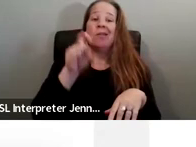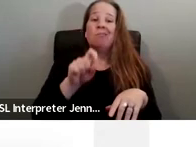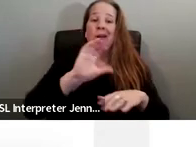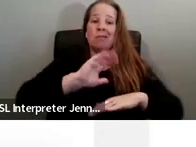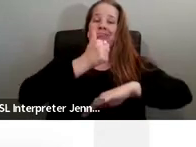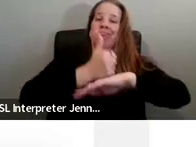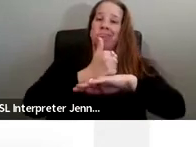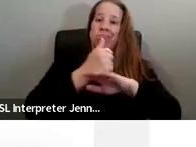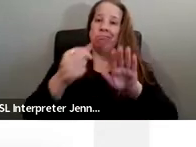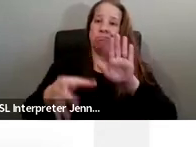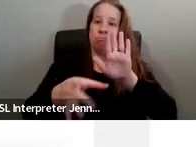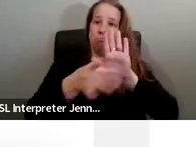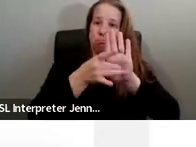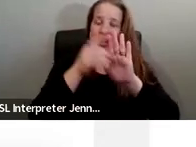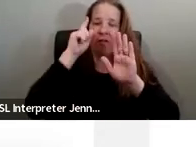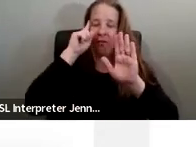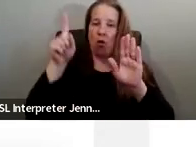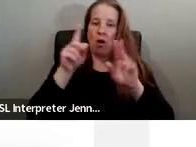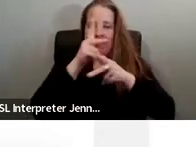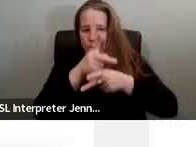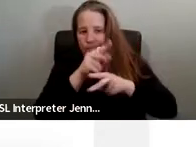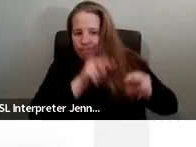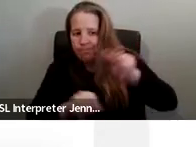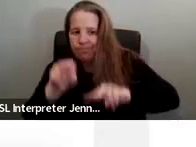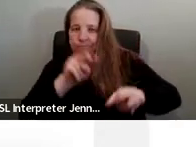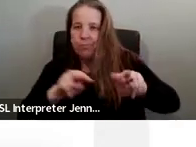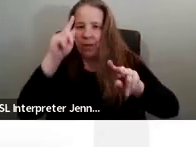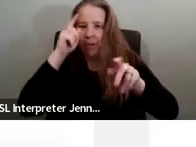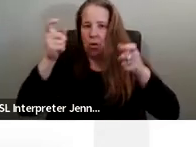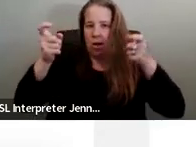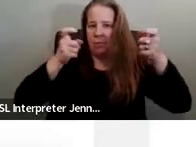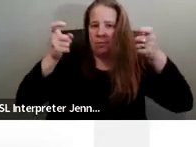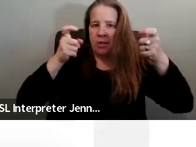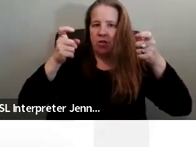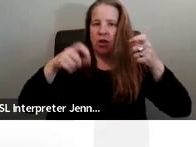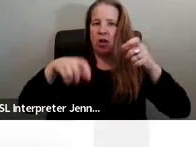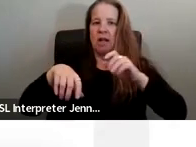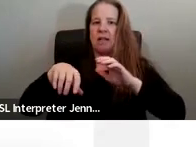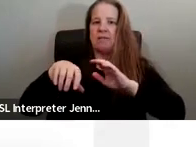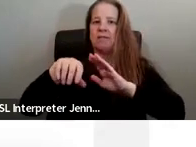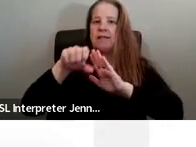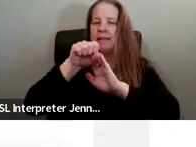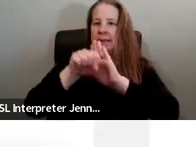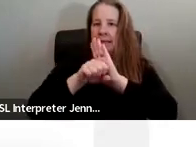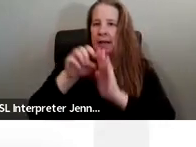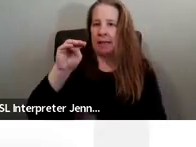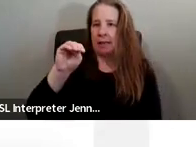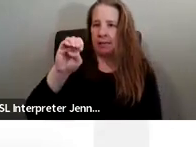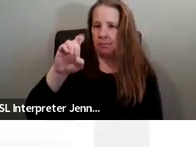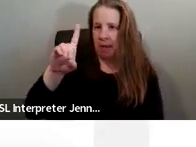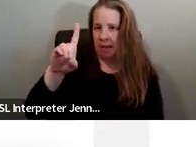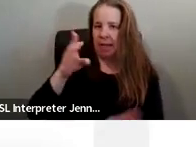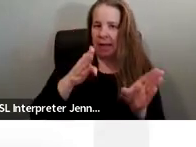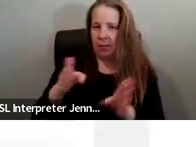agency to administer or supervise the administration of the state's Medicaid plan. So states